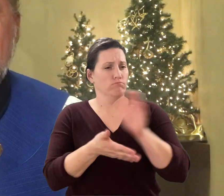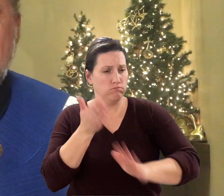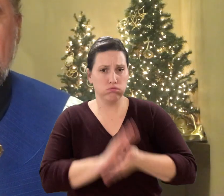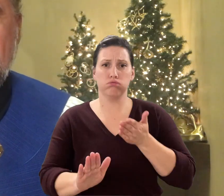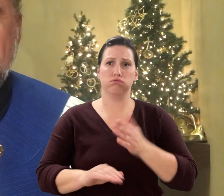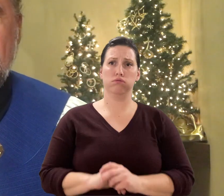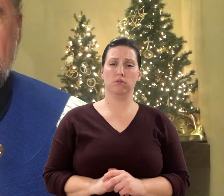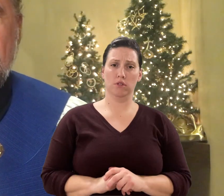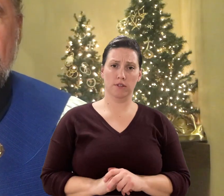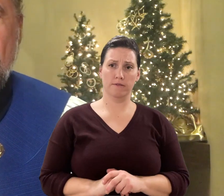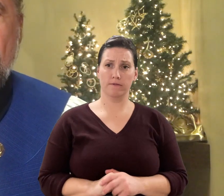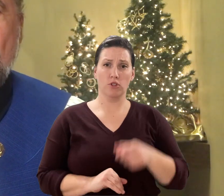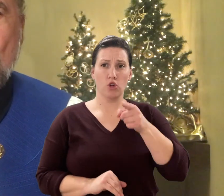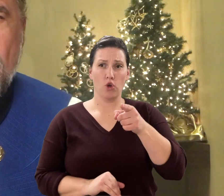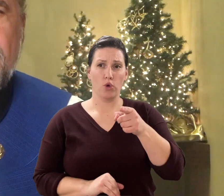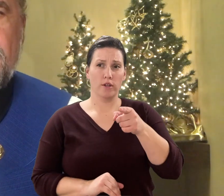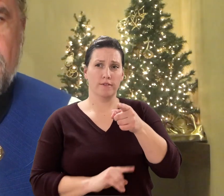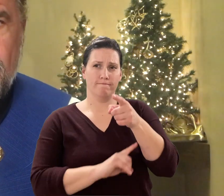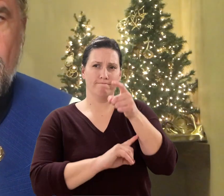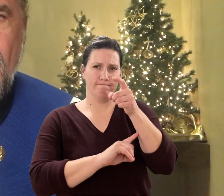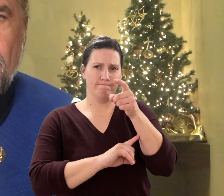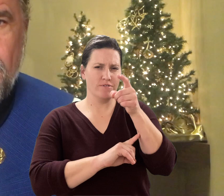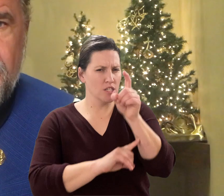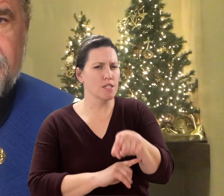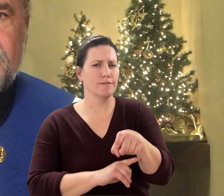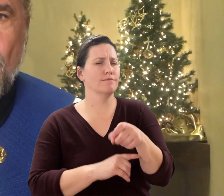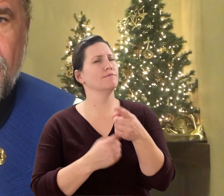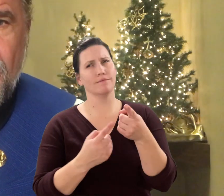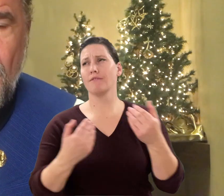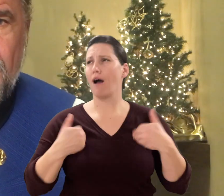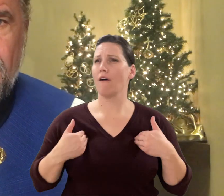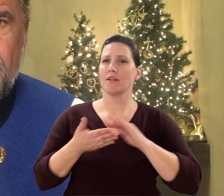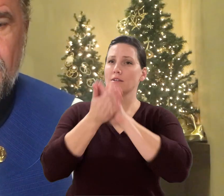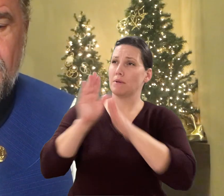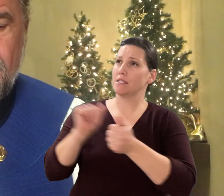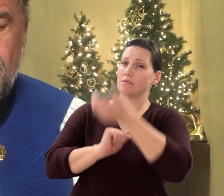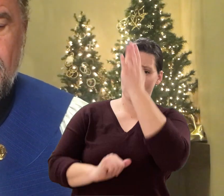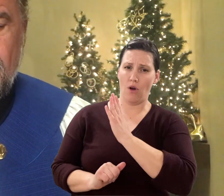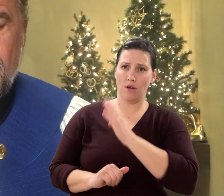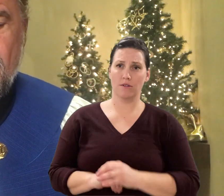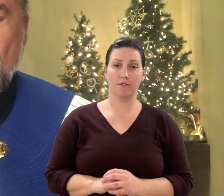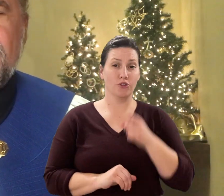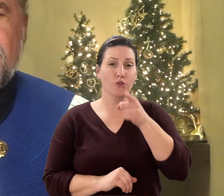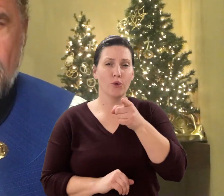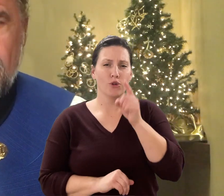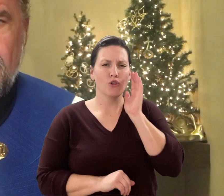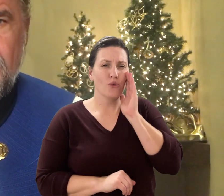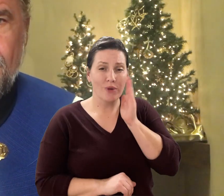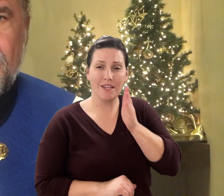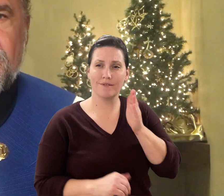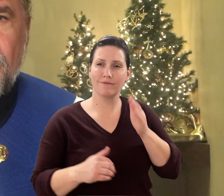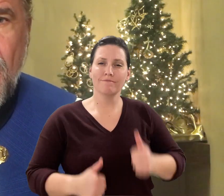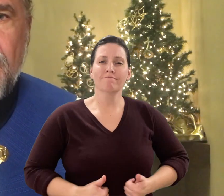forgiven. You really do have peace with God. You will